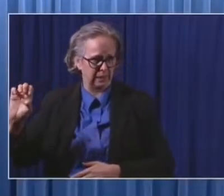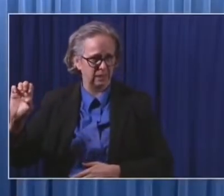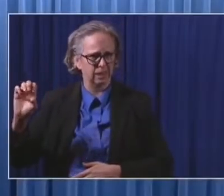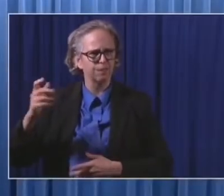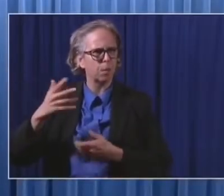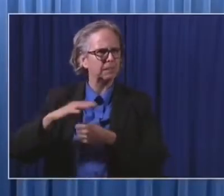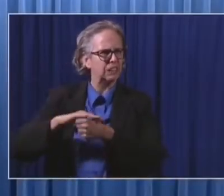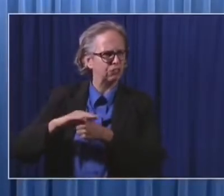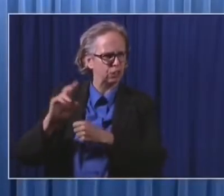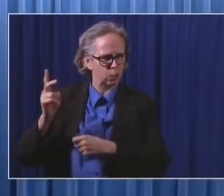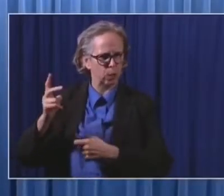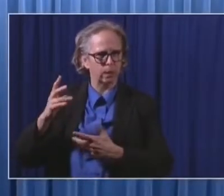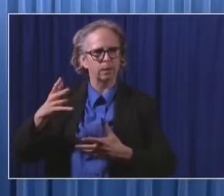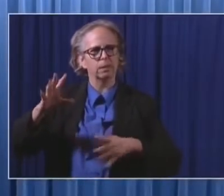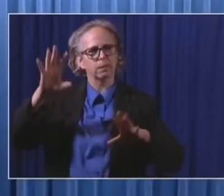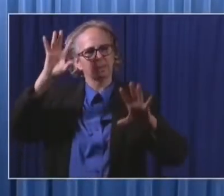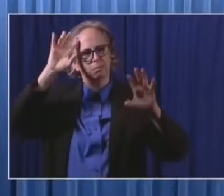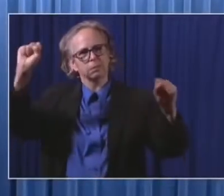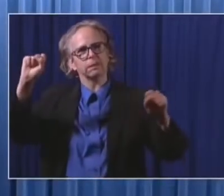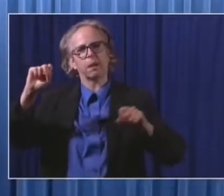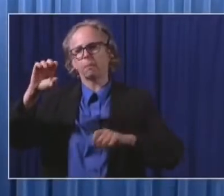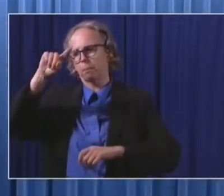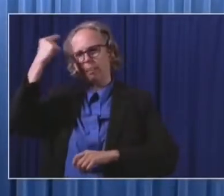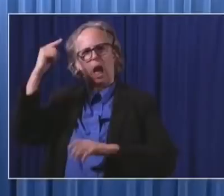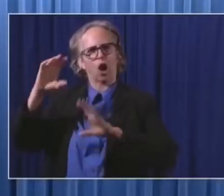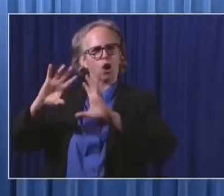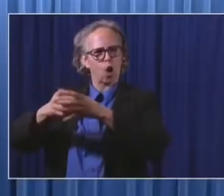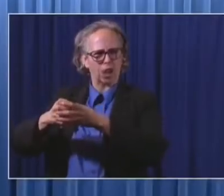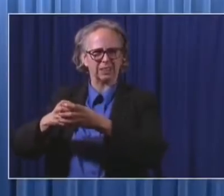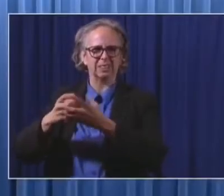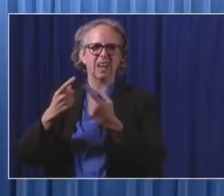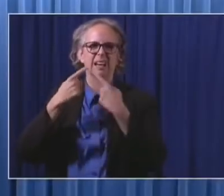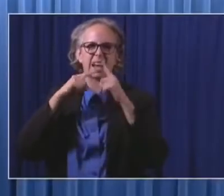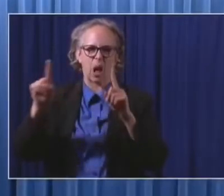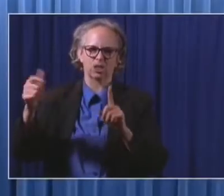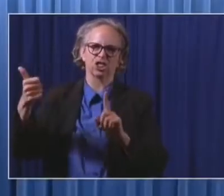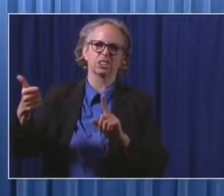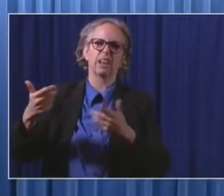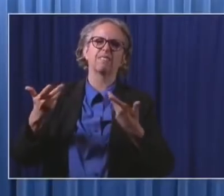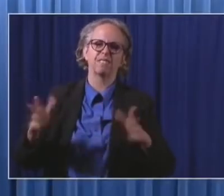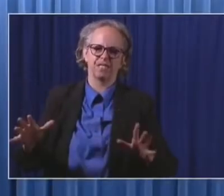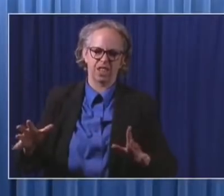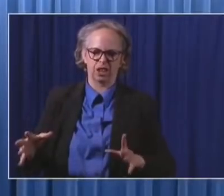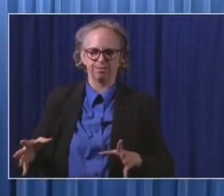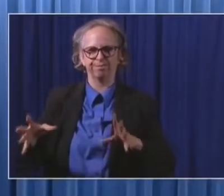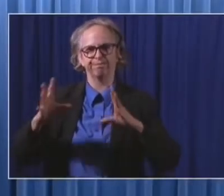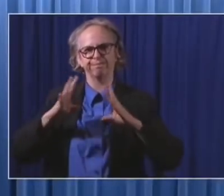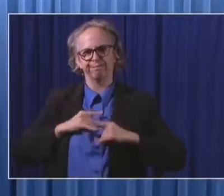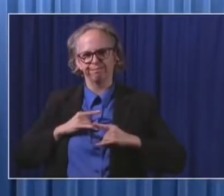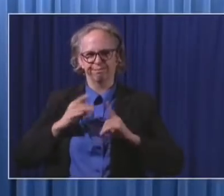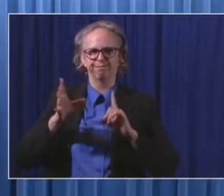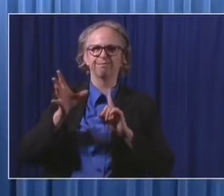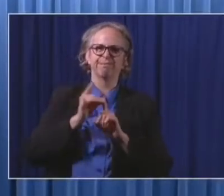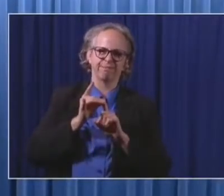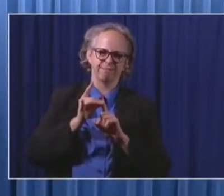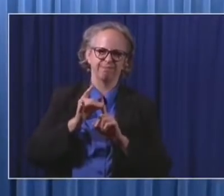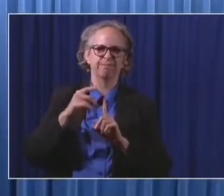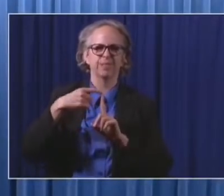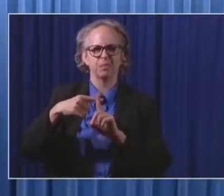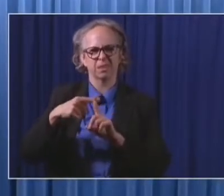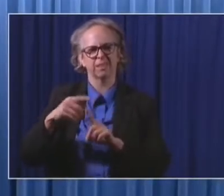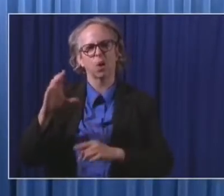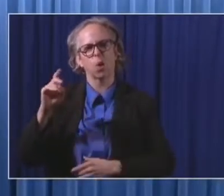Last night, Representative Stephanie House of Cleveland, who is president of the Ohio Legislative Black Caucus, announced that she had